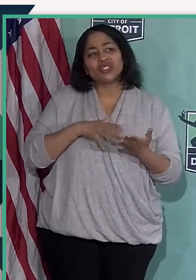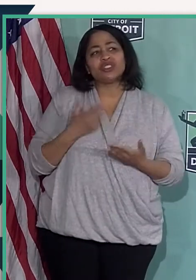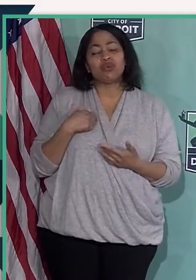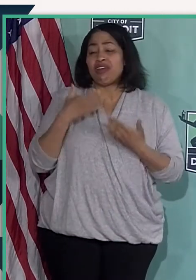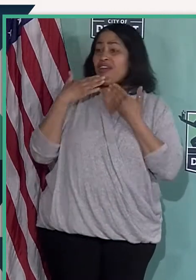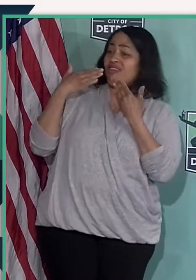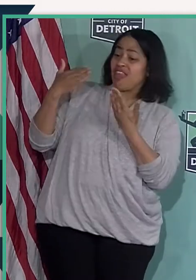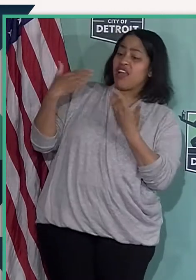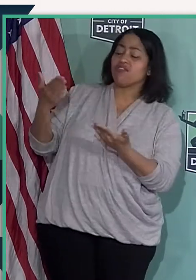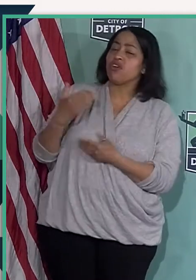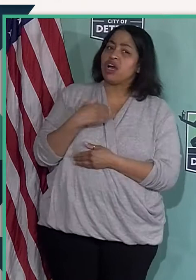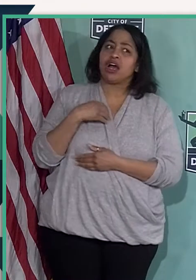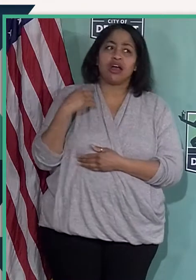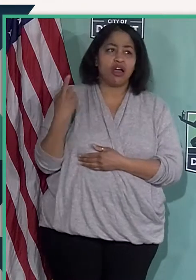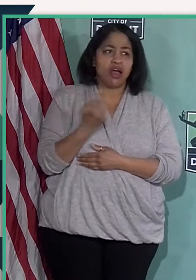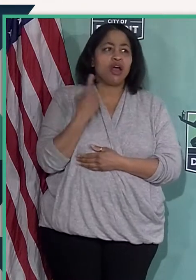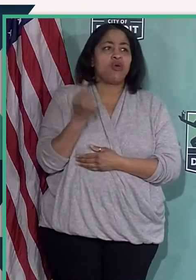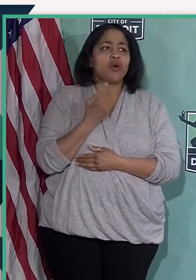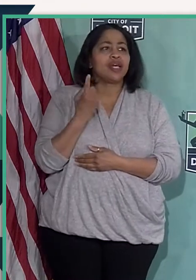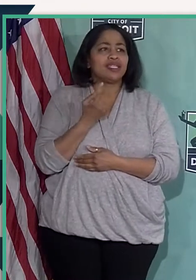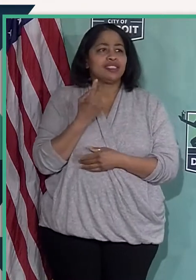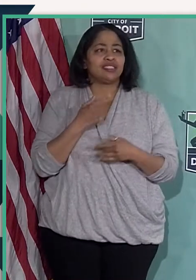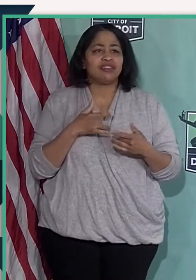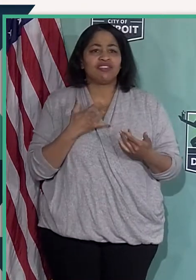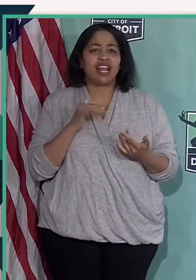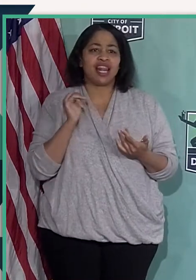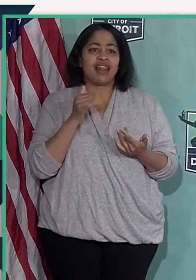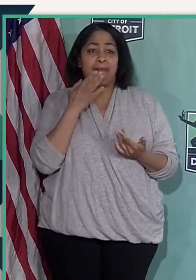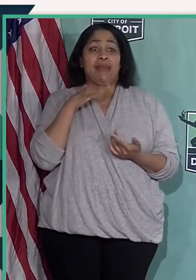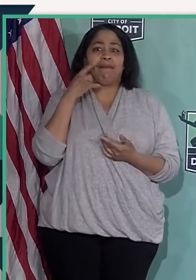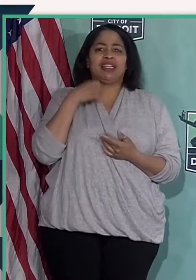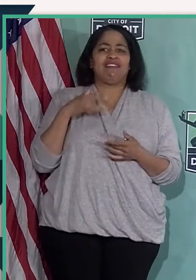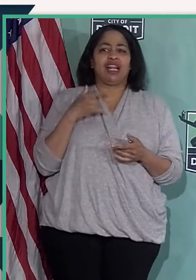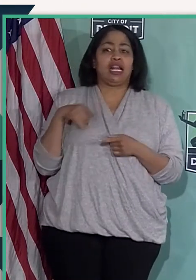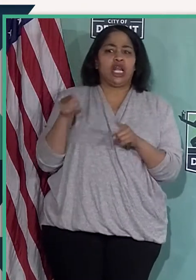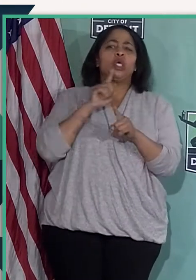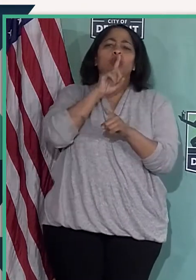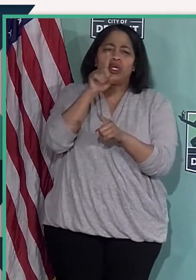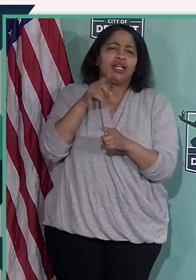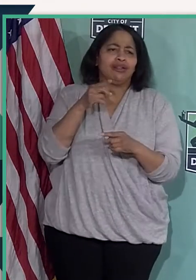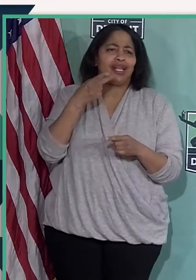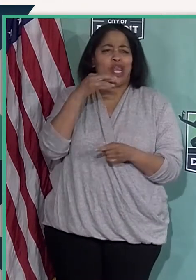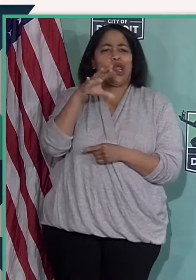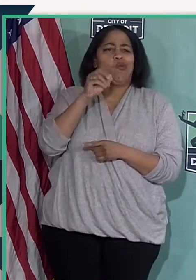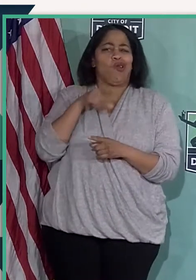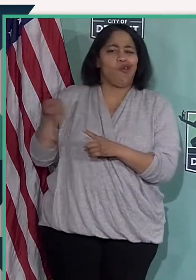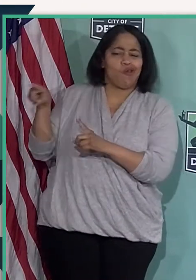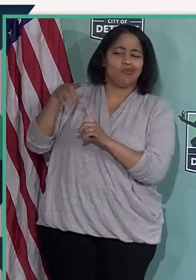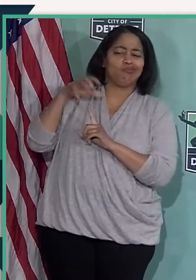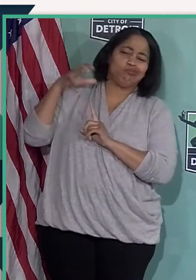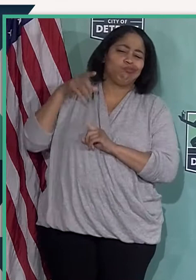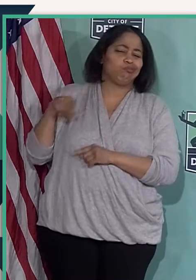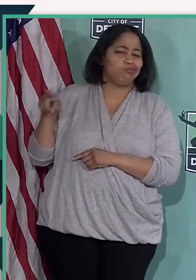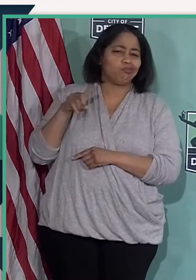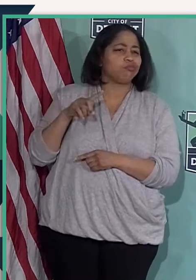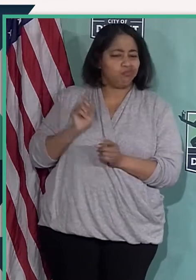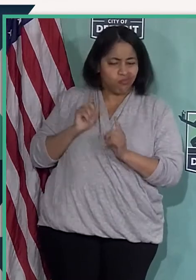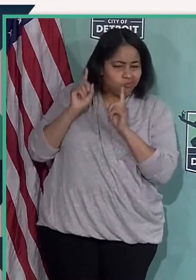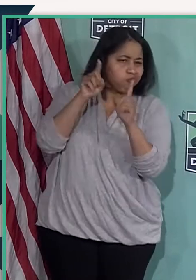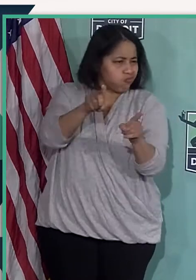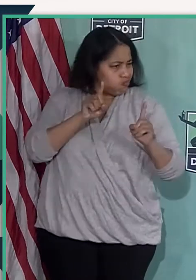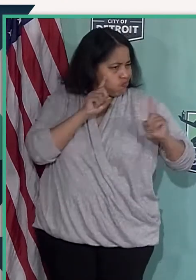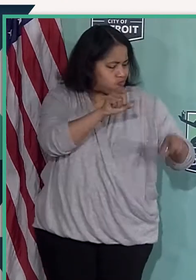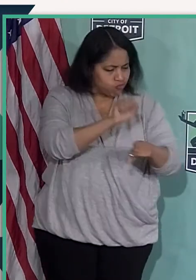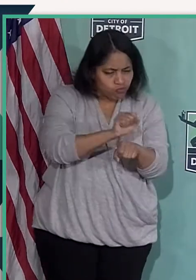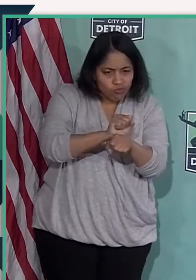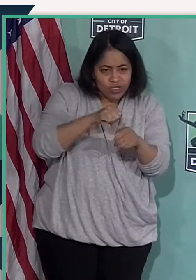thankful, and we always feel bad because I feel like they are the true heroes. They are the ones that go out to the street. They are